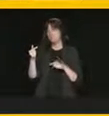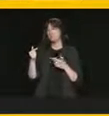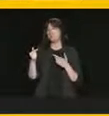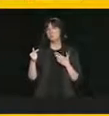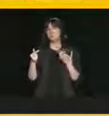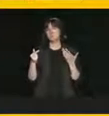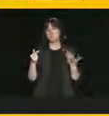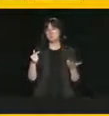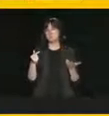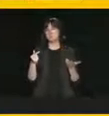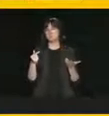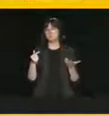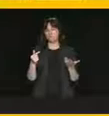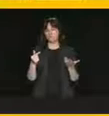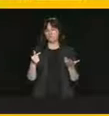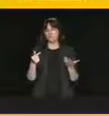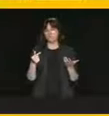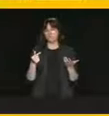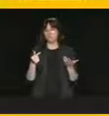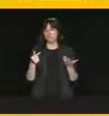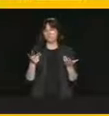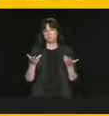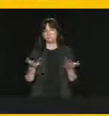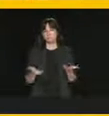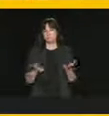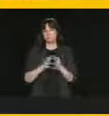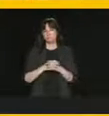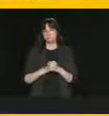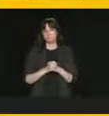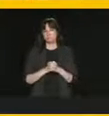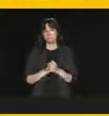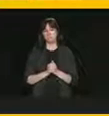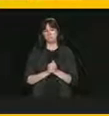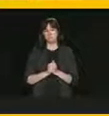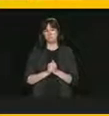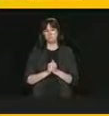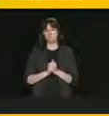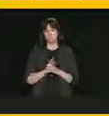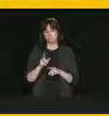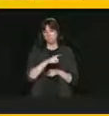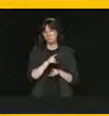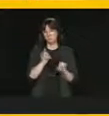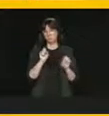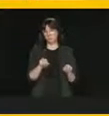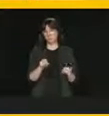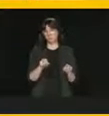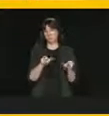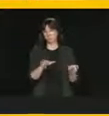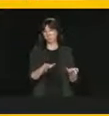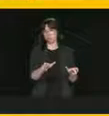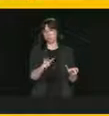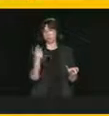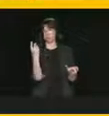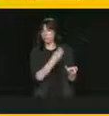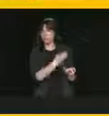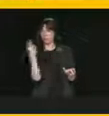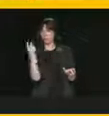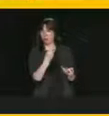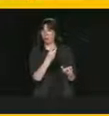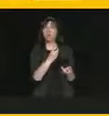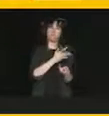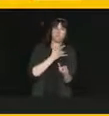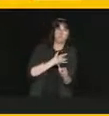does the federal government intend to prohibit travel and certain movements